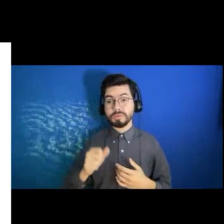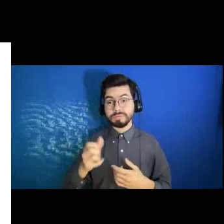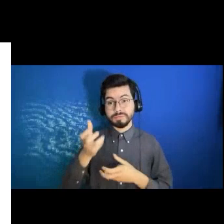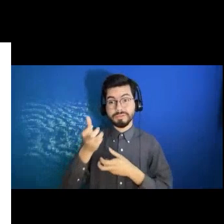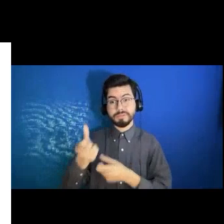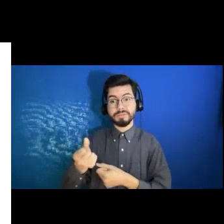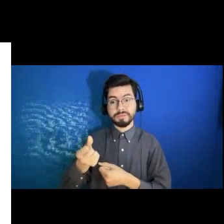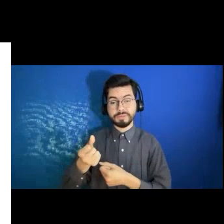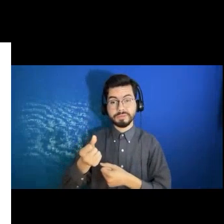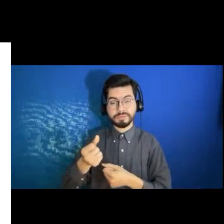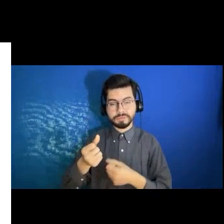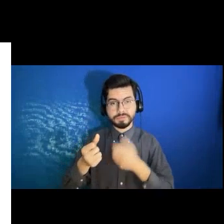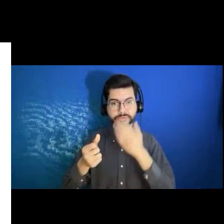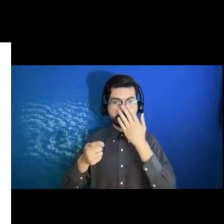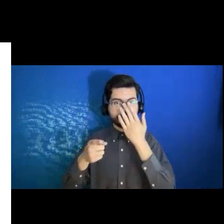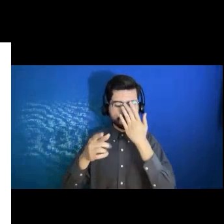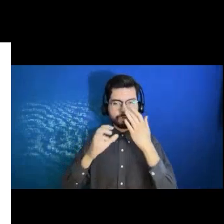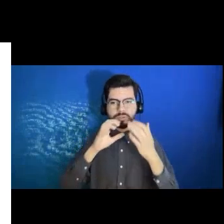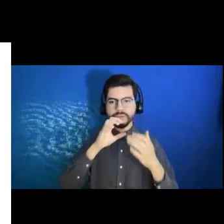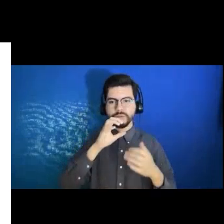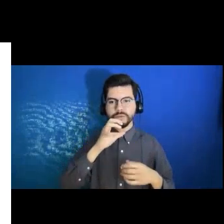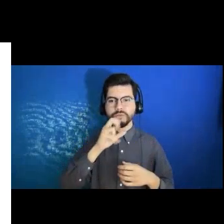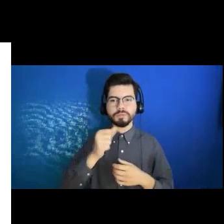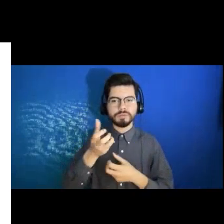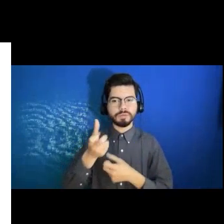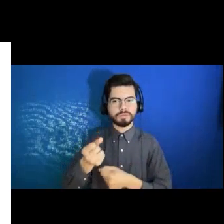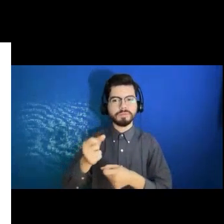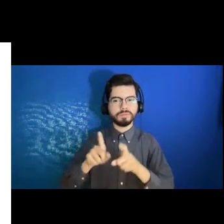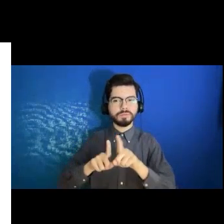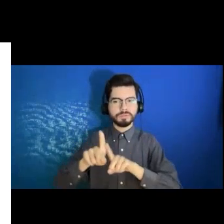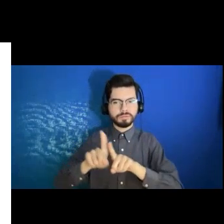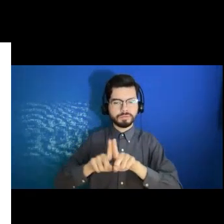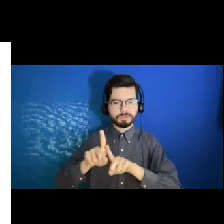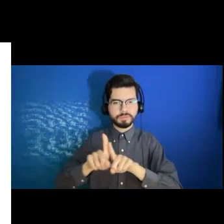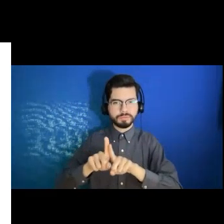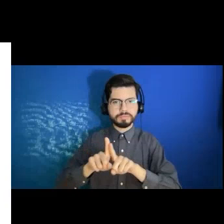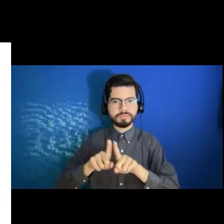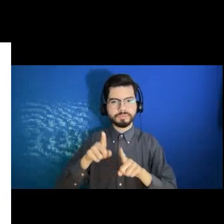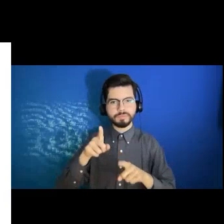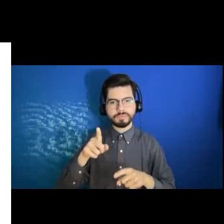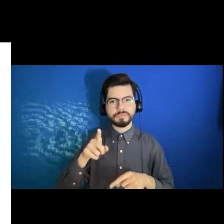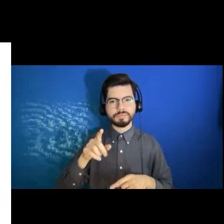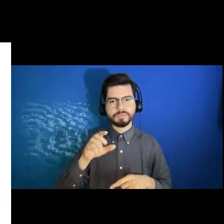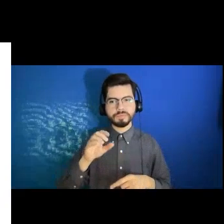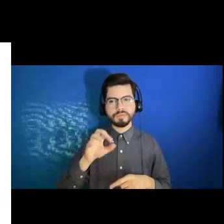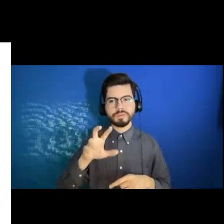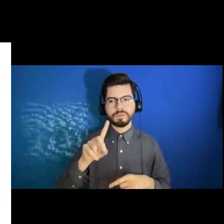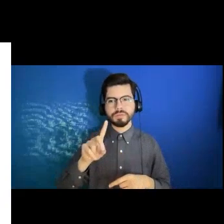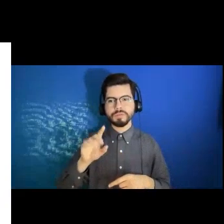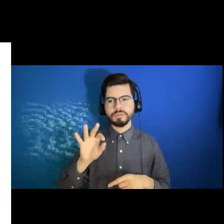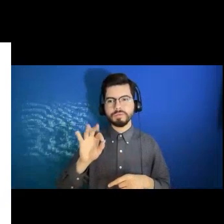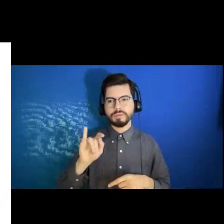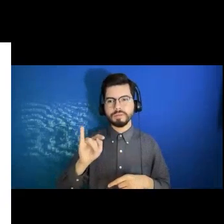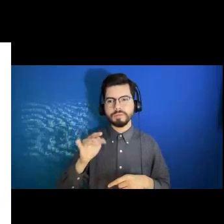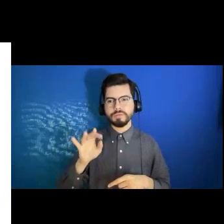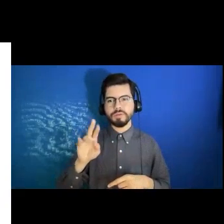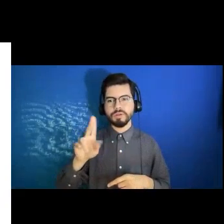these seismometers out. This is Old Faithful right here, the star. I'm going to focus on these ones right by Old Faithful. And we can